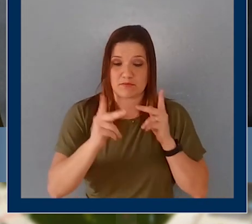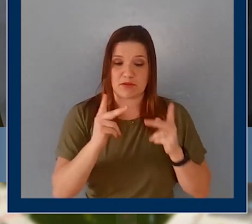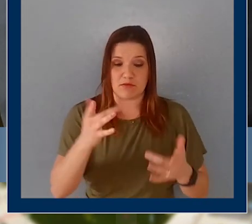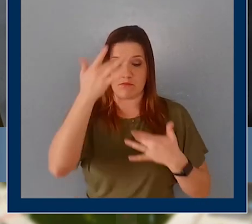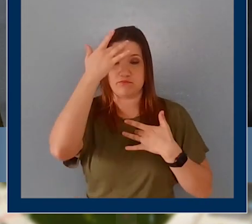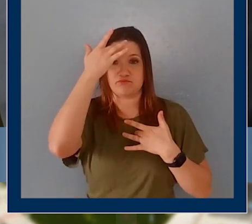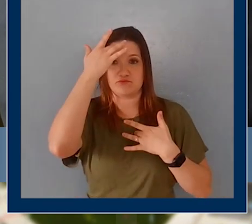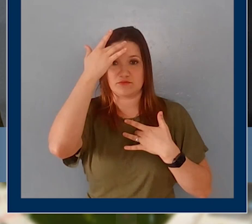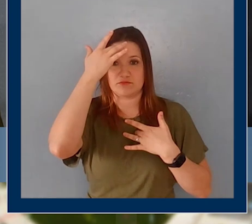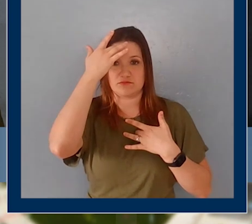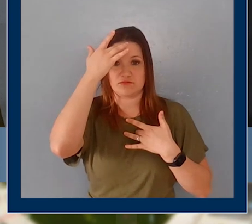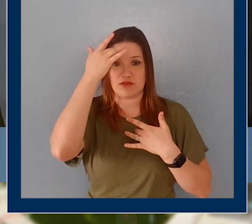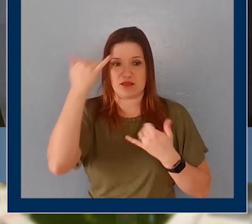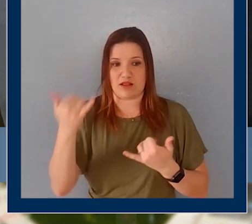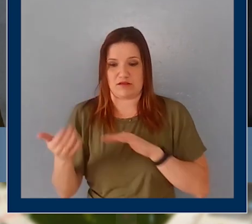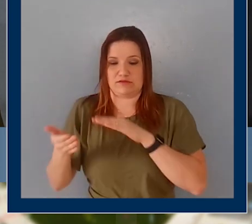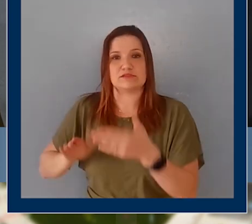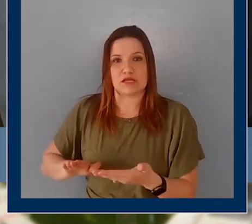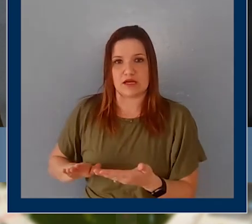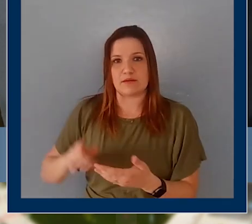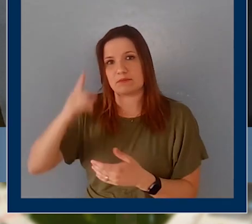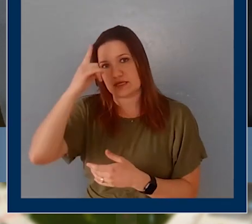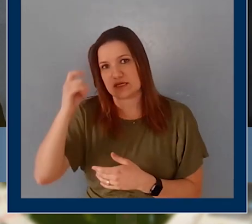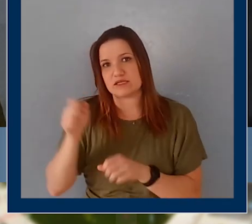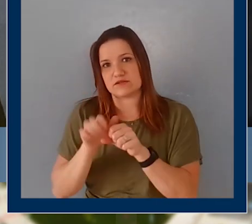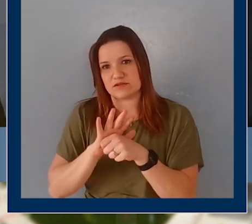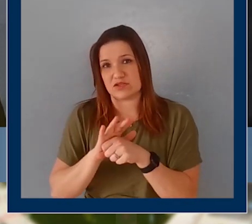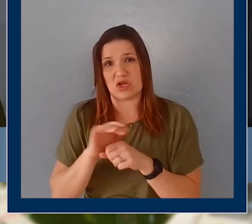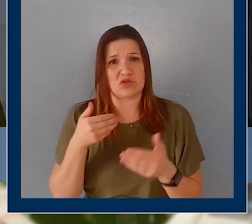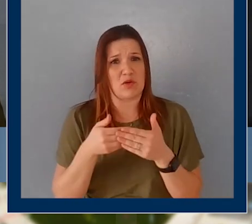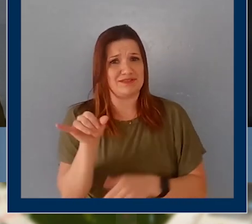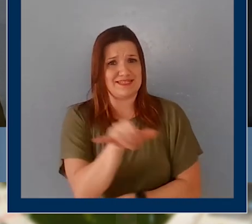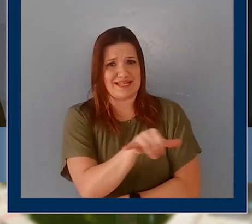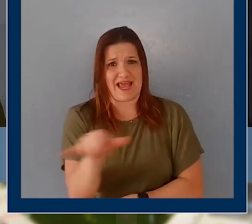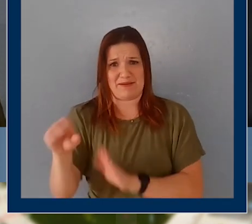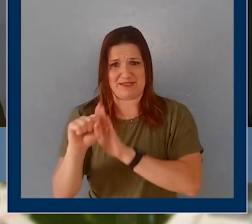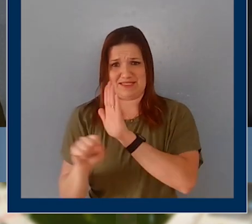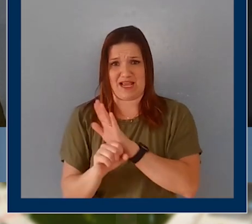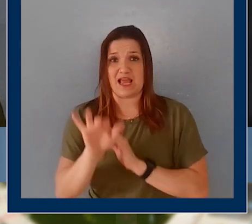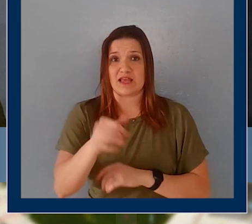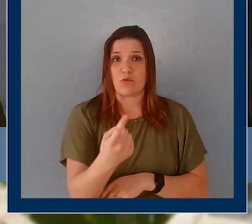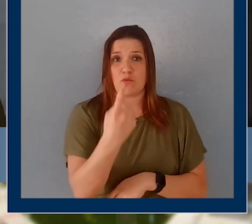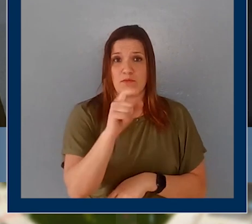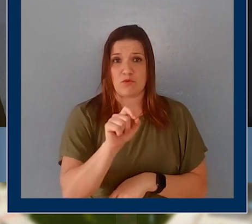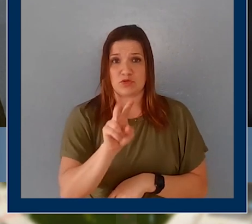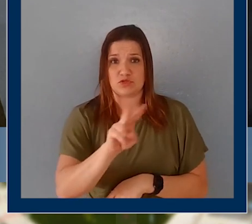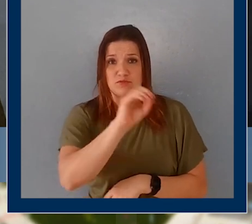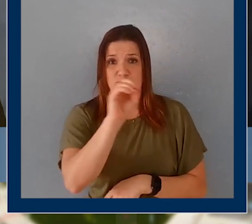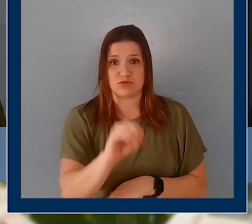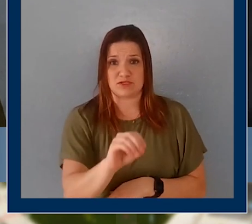of the number of deaths, we've had 482 total COVID-related deaths in Tulare